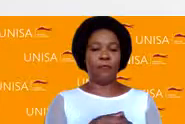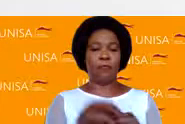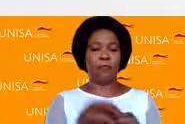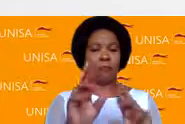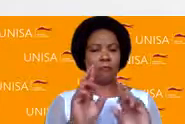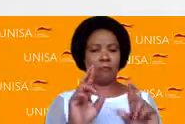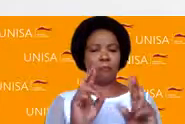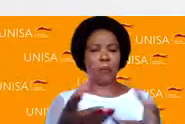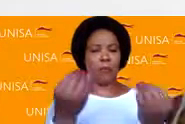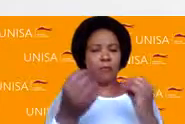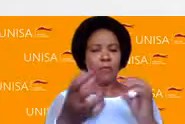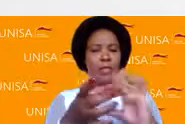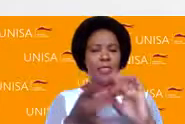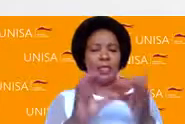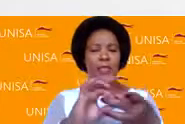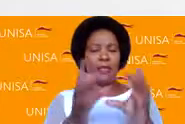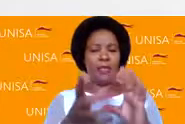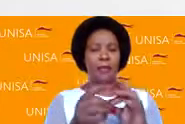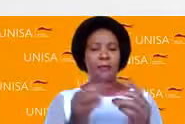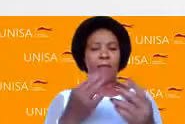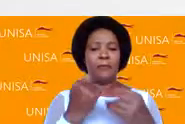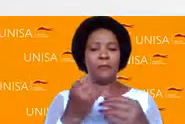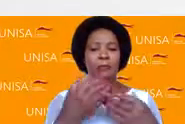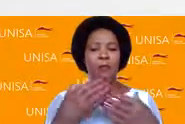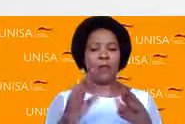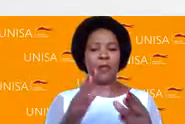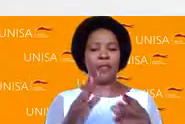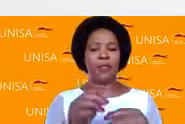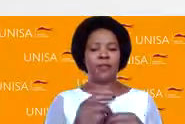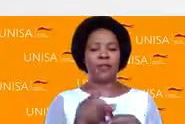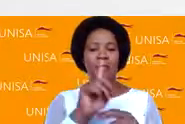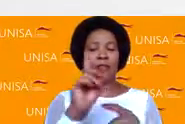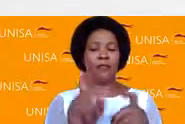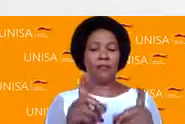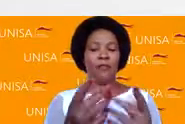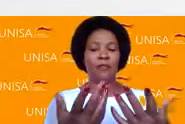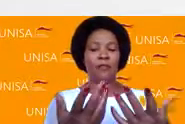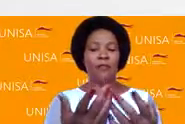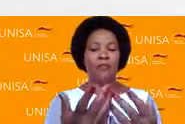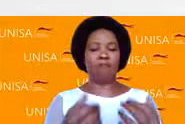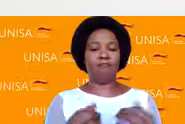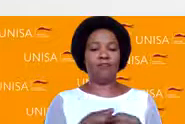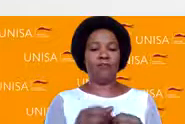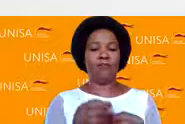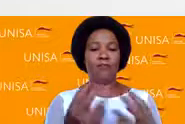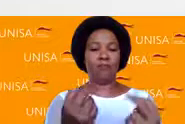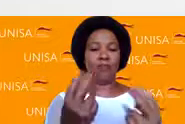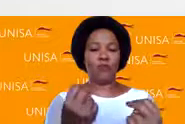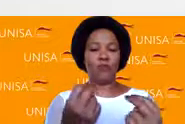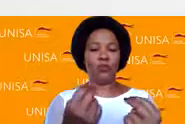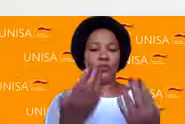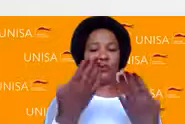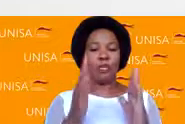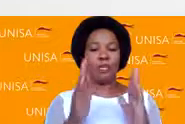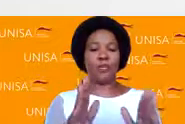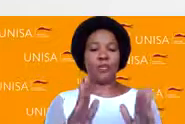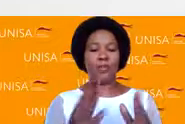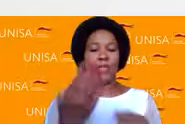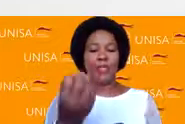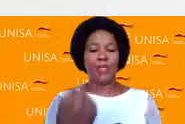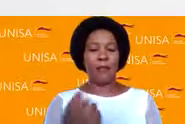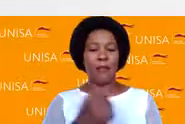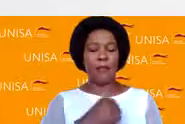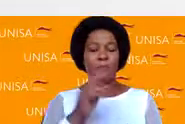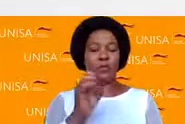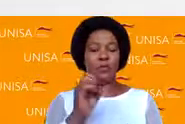can open the link. So the first question is, especially for new students starting this year, have you claimed your myUnisa account